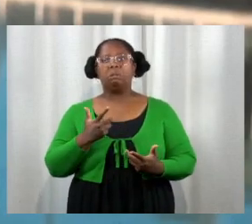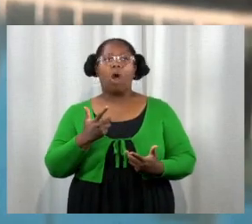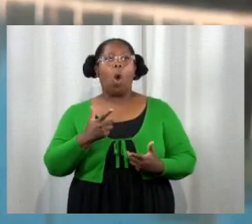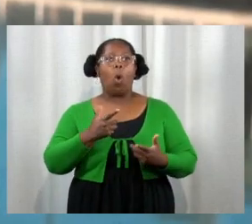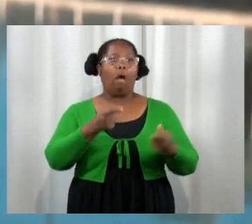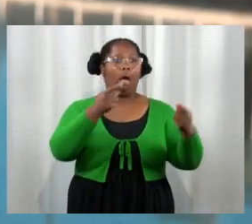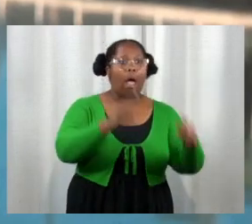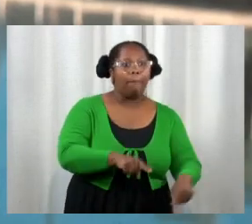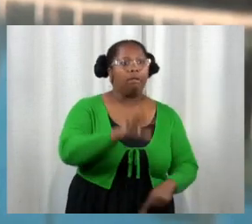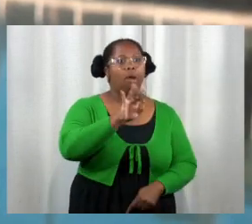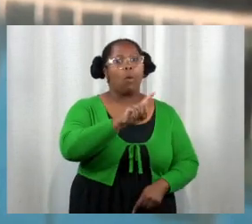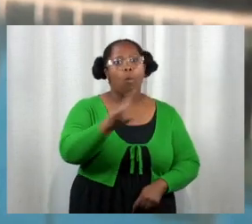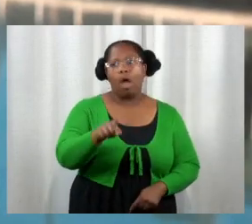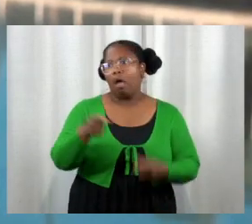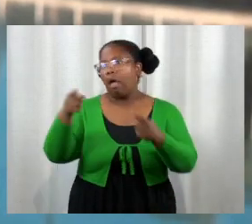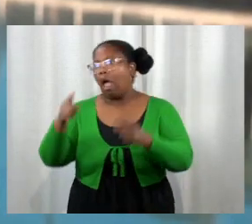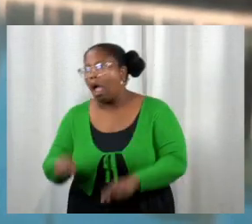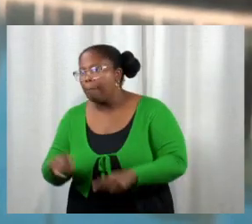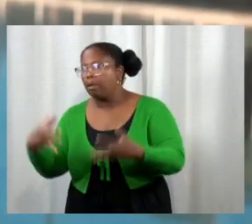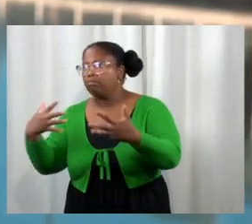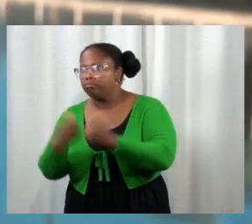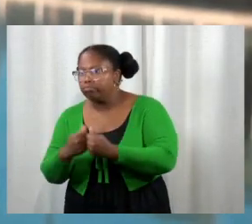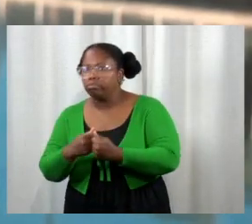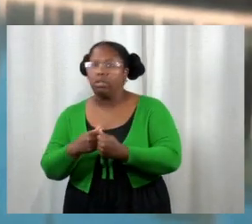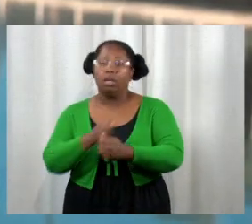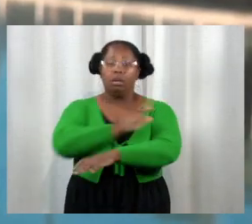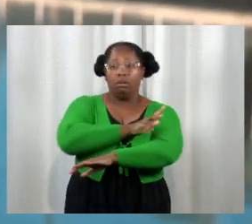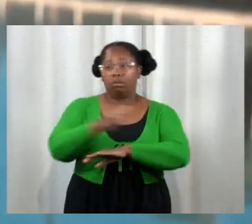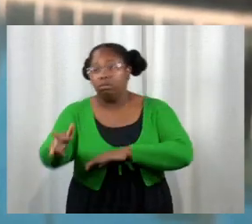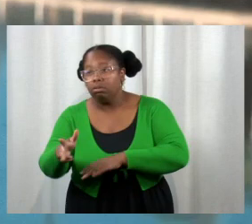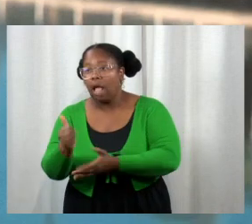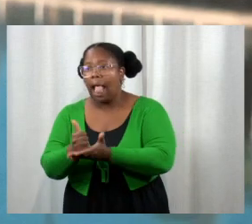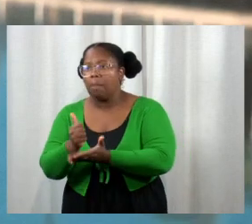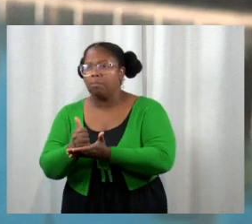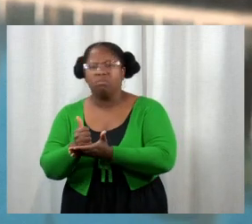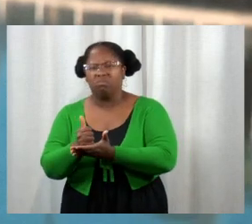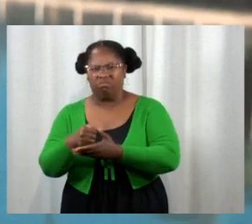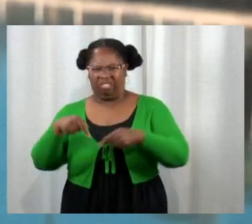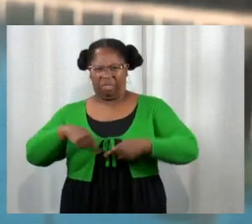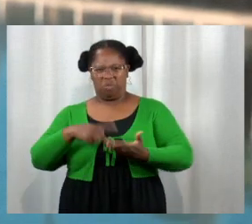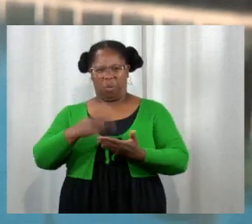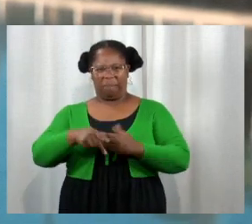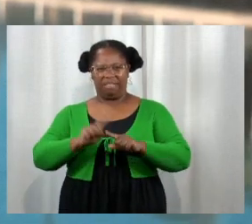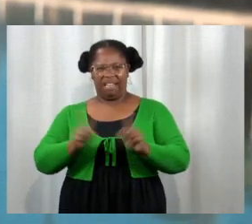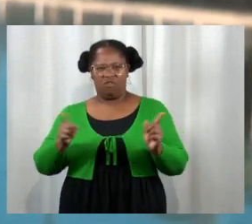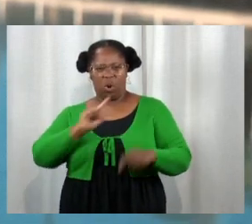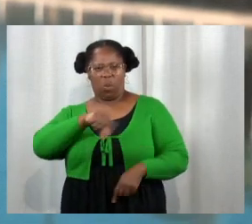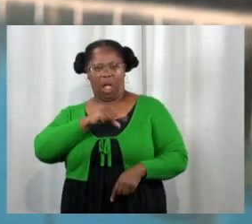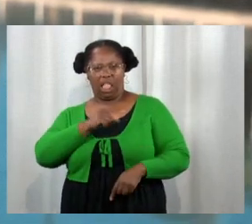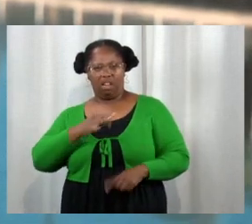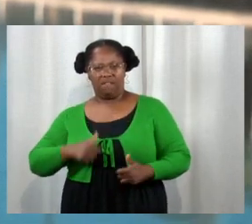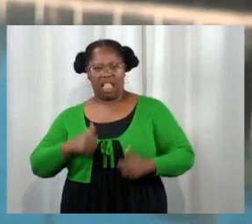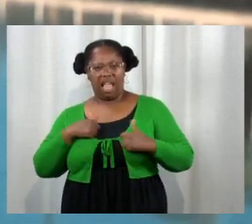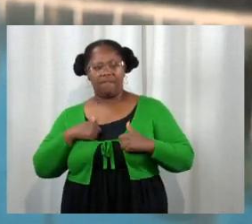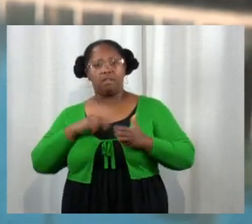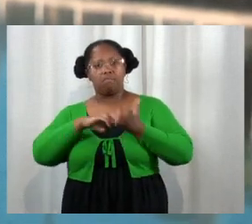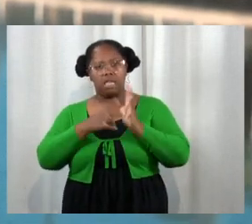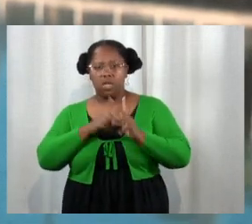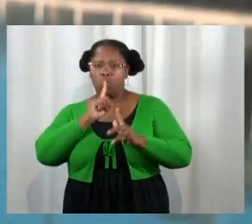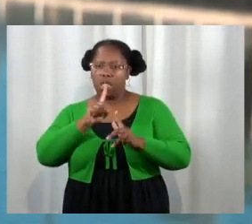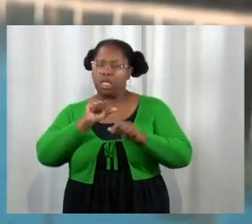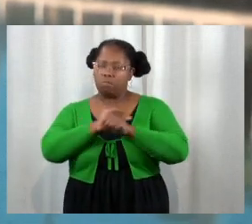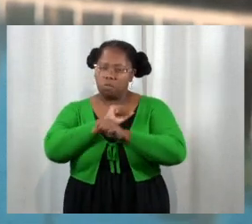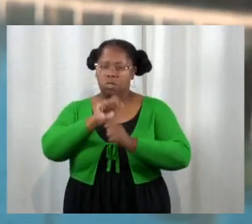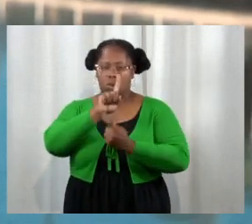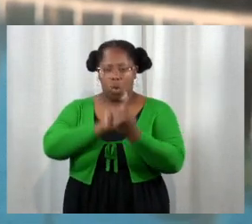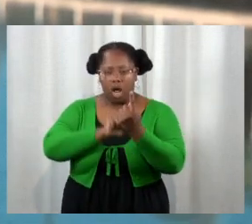to 911 calls and maybe drive fast in a car. That's not what this program is about. This is actually getting down and working one-on-one with